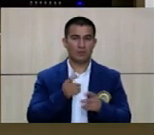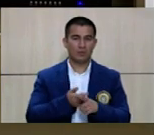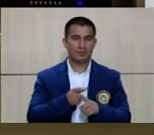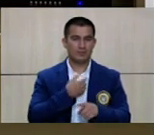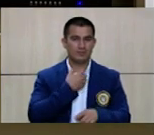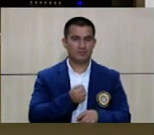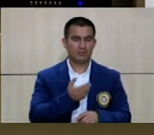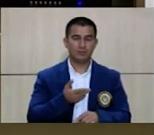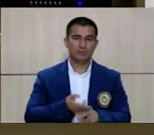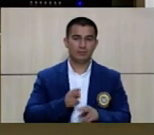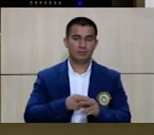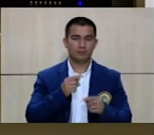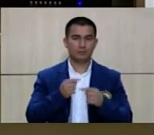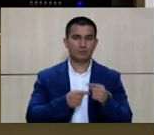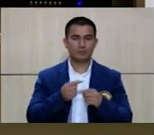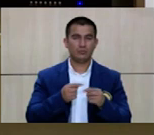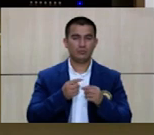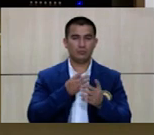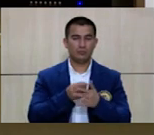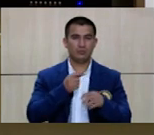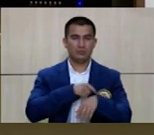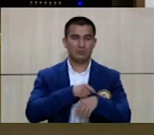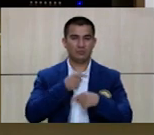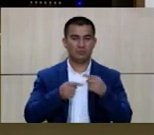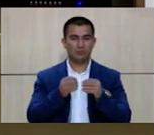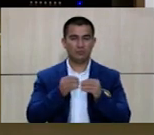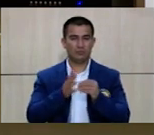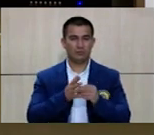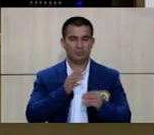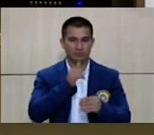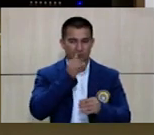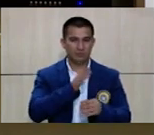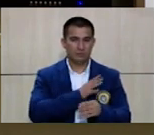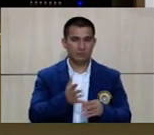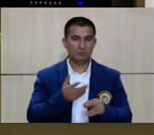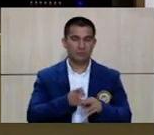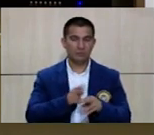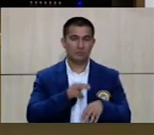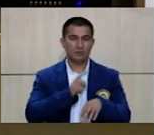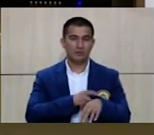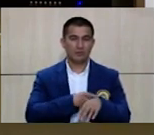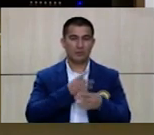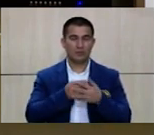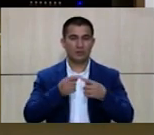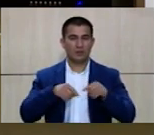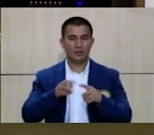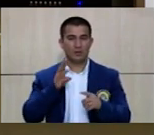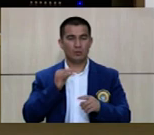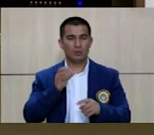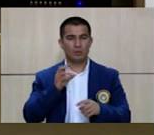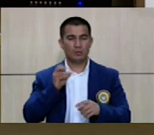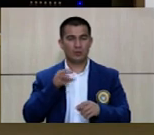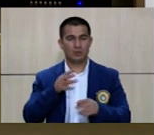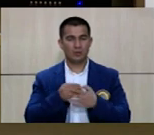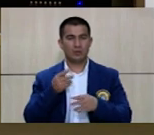Chunki -15 km soat bo'la olmaydi. Vaqt musbat sonlarda o'lchanadi. Tezlik musbat sonlarda